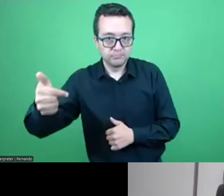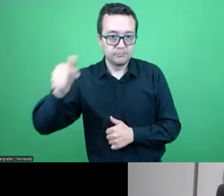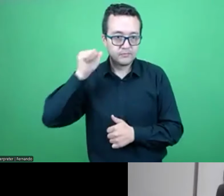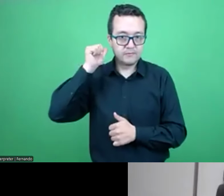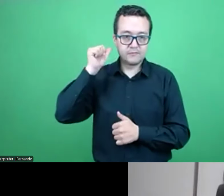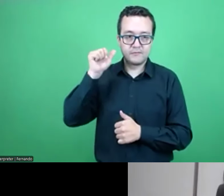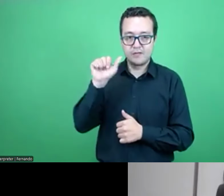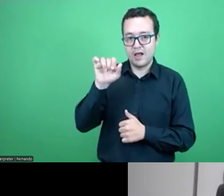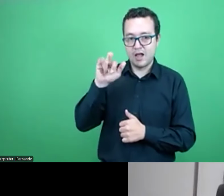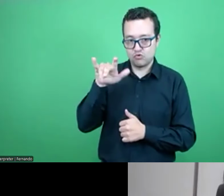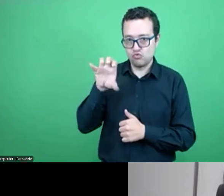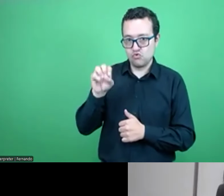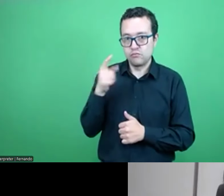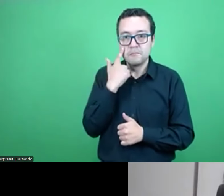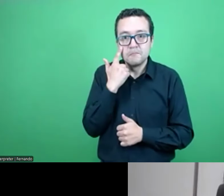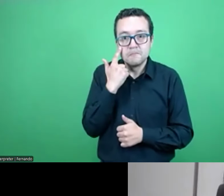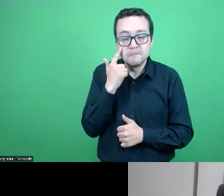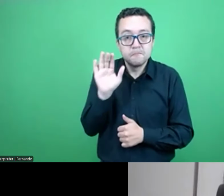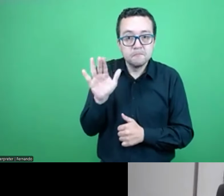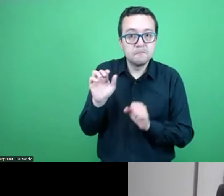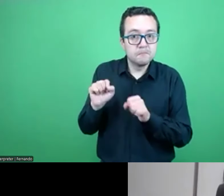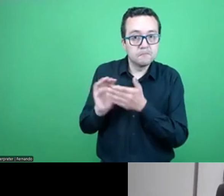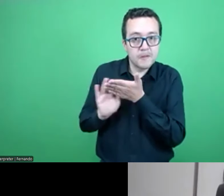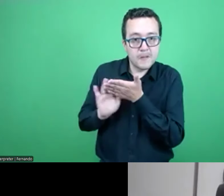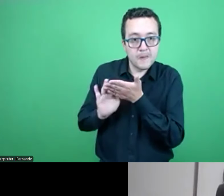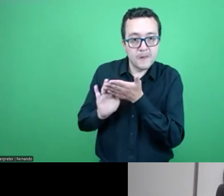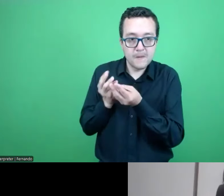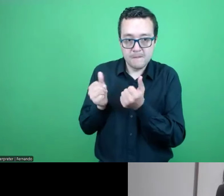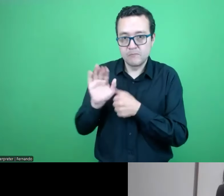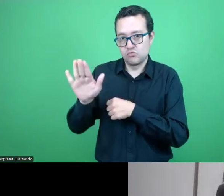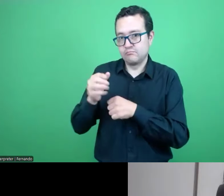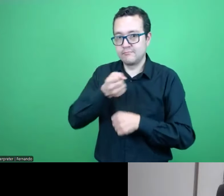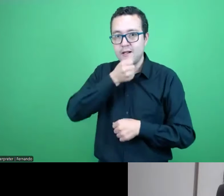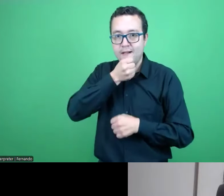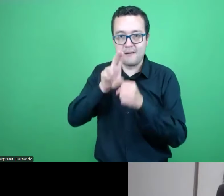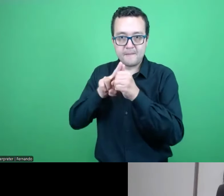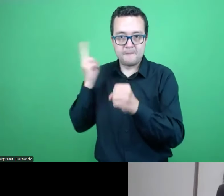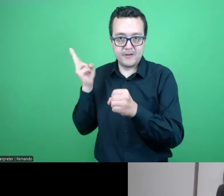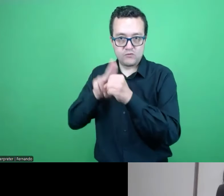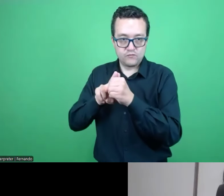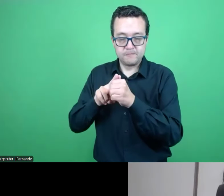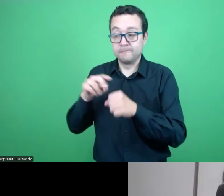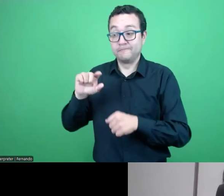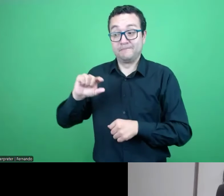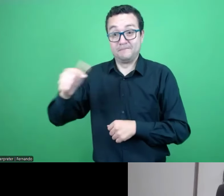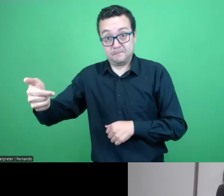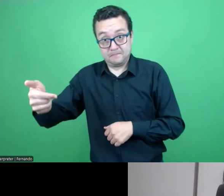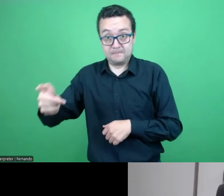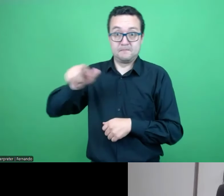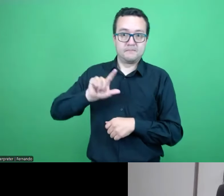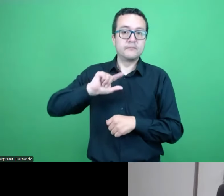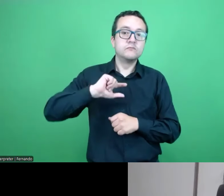the situation. And if it's all right, we'll continue with our next speaker, which can